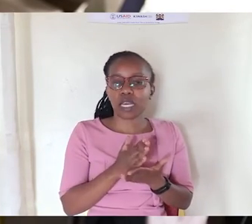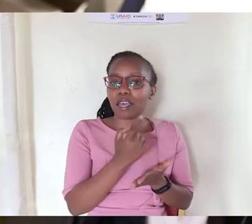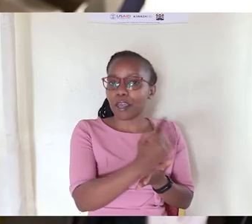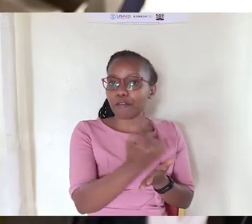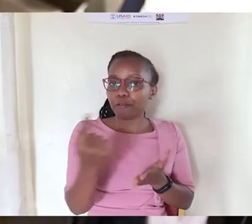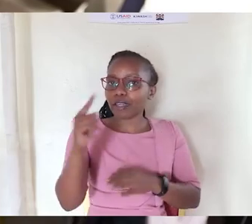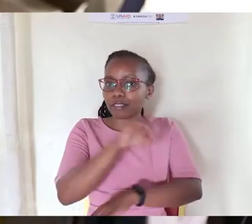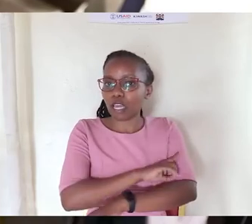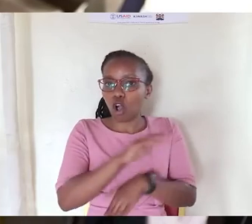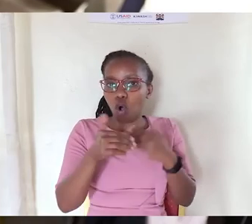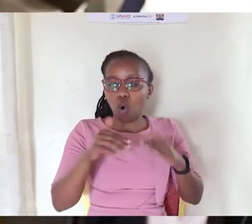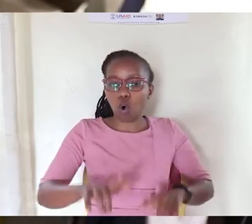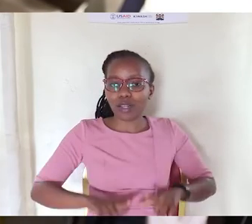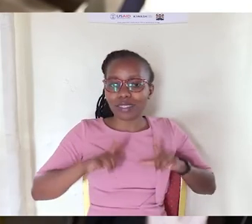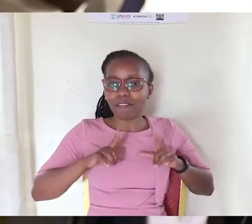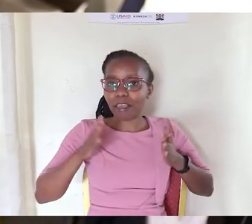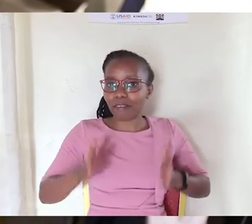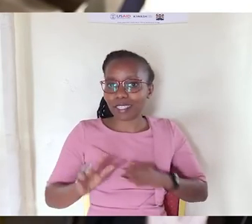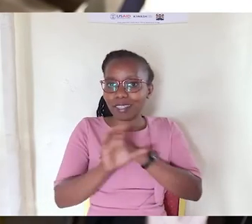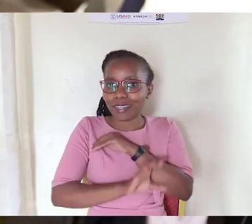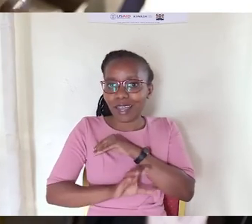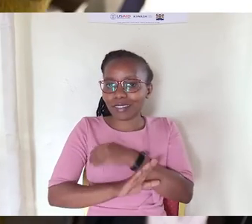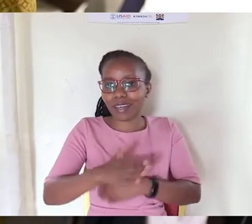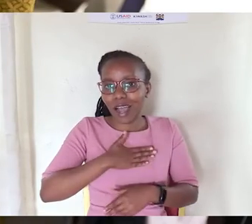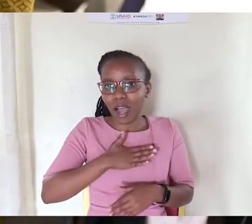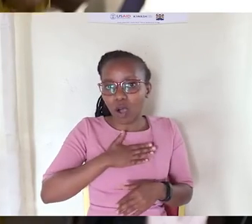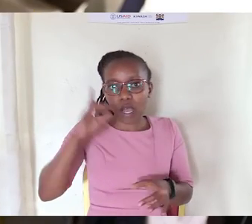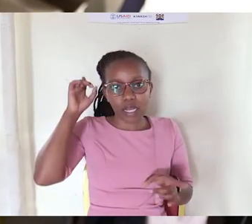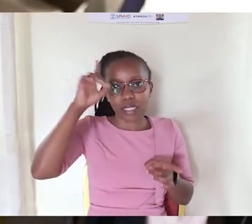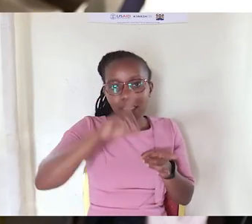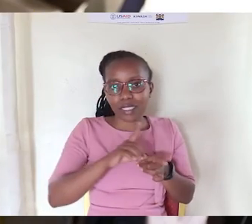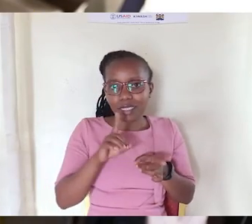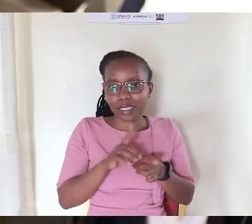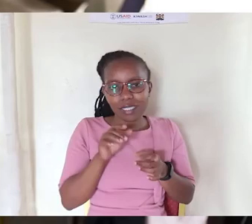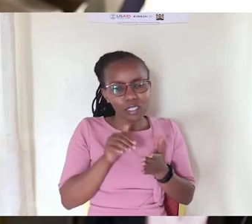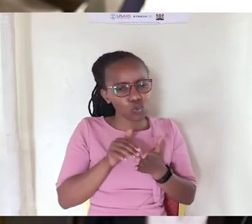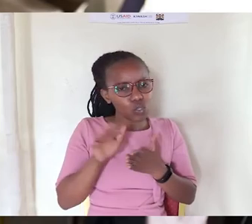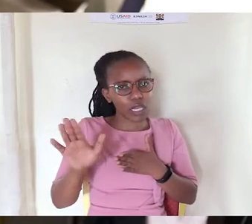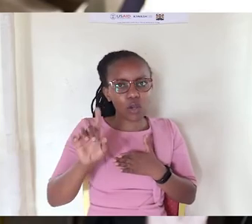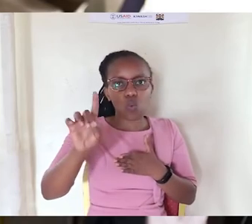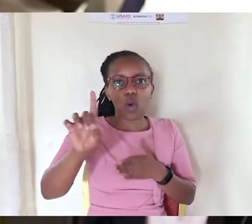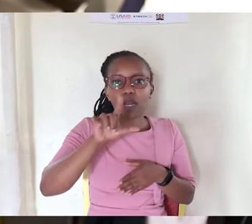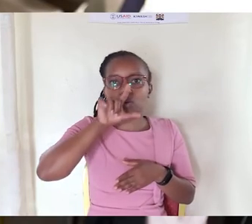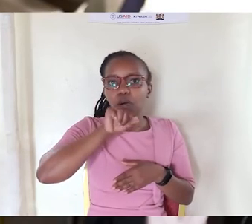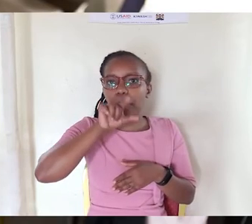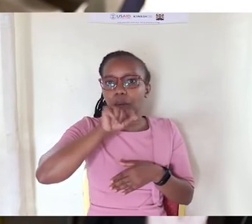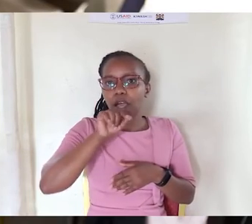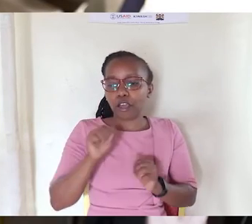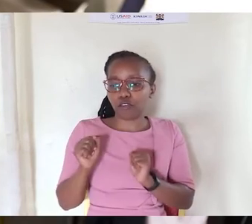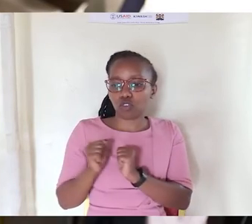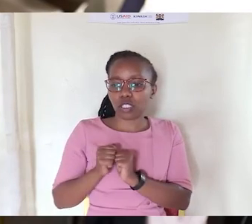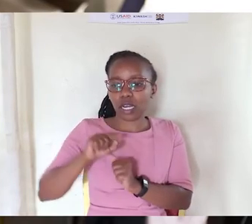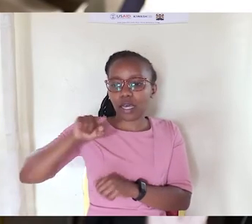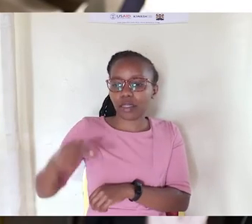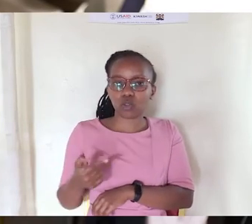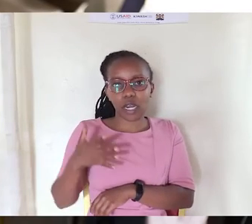day, all the survivors in this country decide to only send one tweet. And if you're 10,000 people